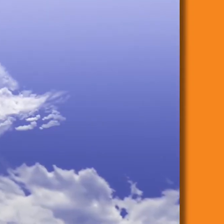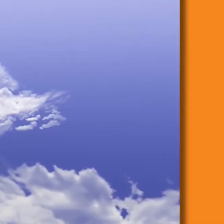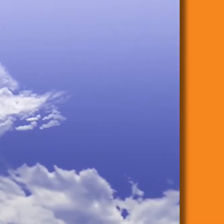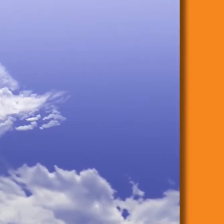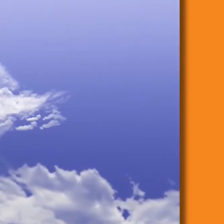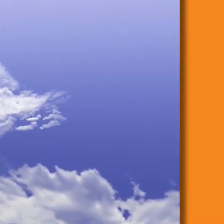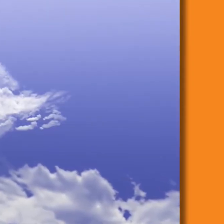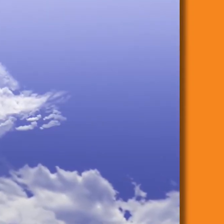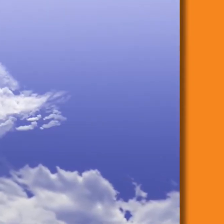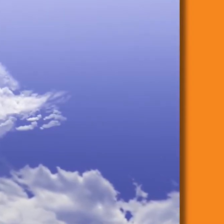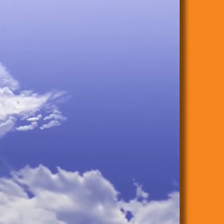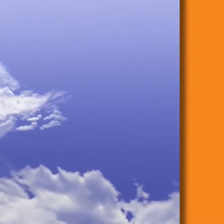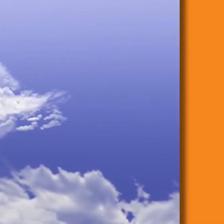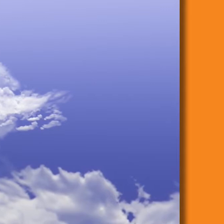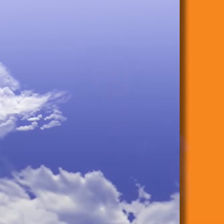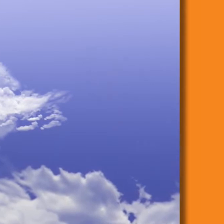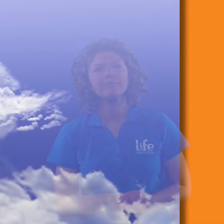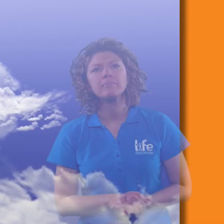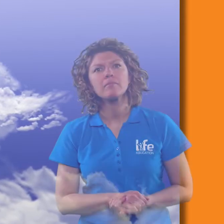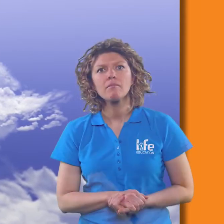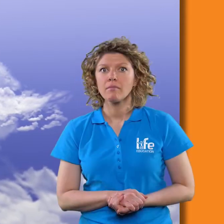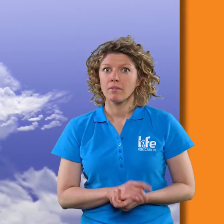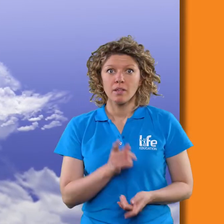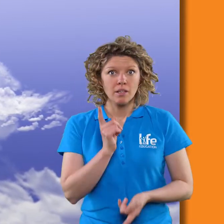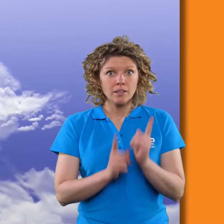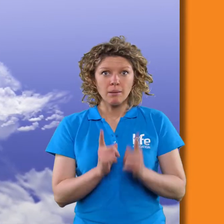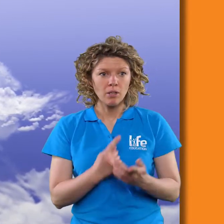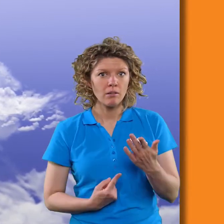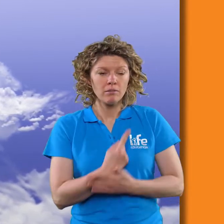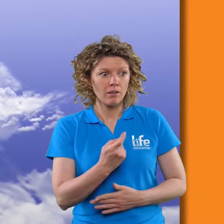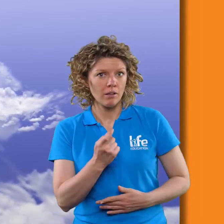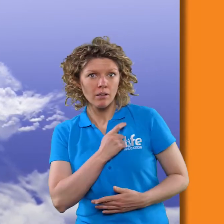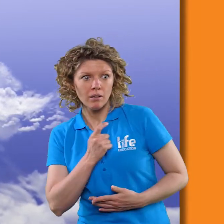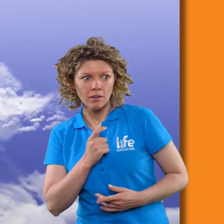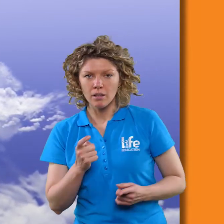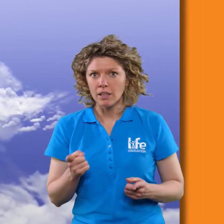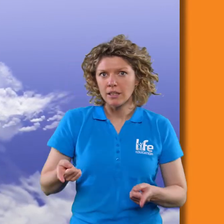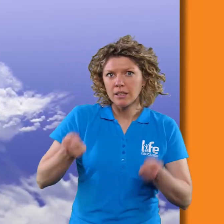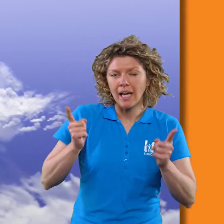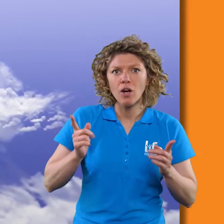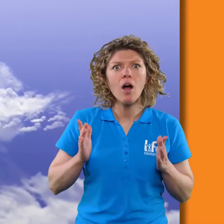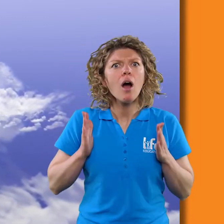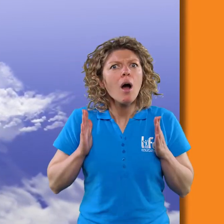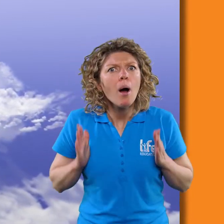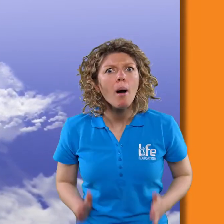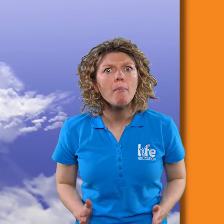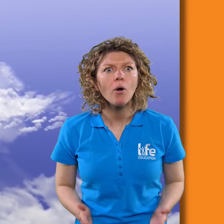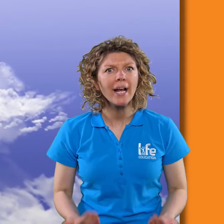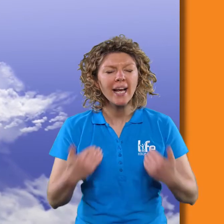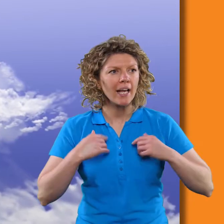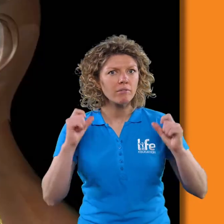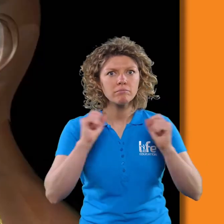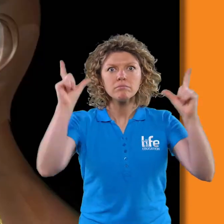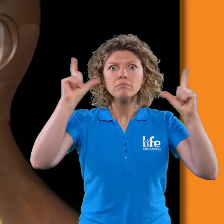When we come face to face with something frightening and dangerous, our bodies produce chemicals that put our bodies on high alert.